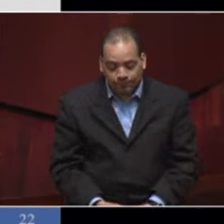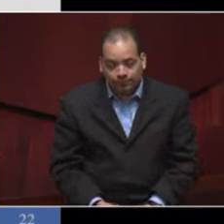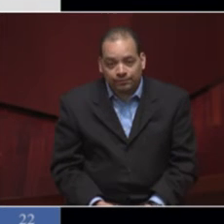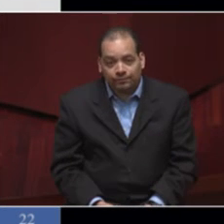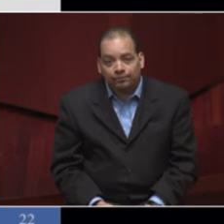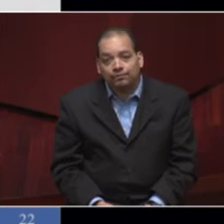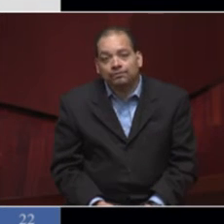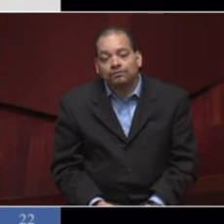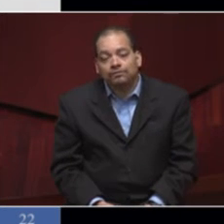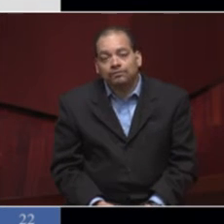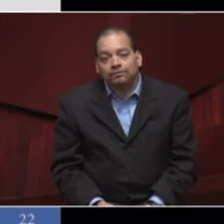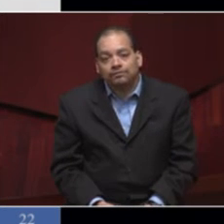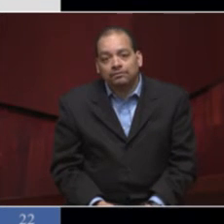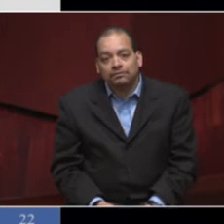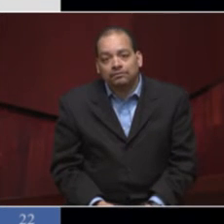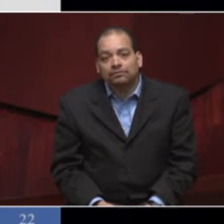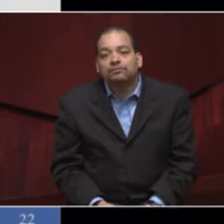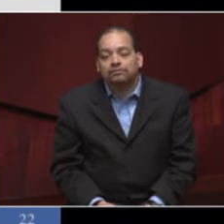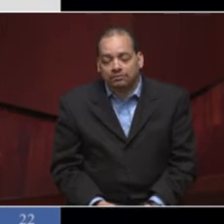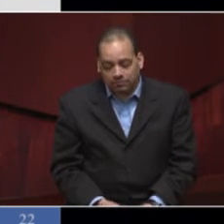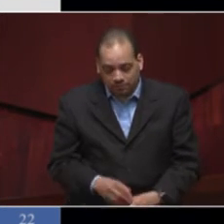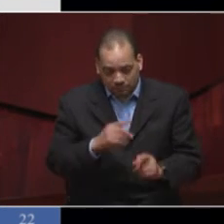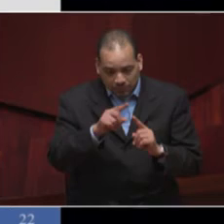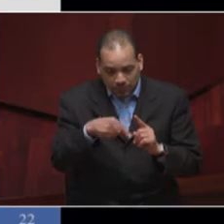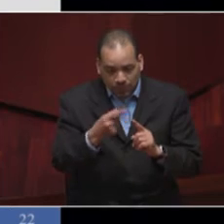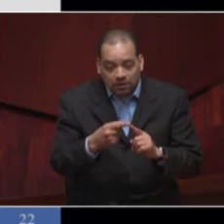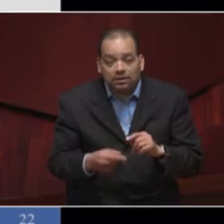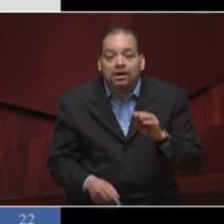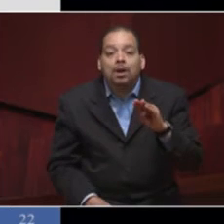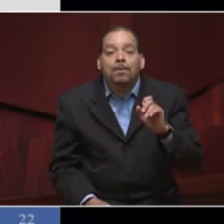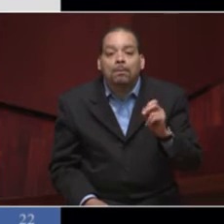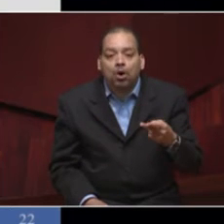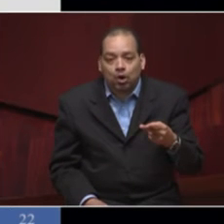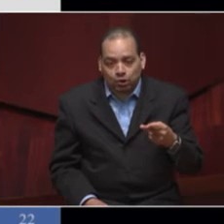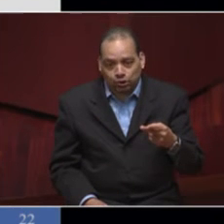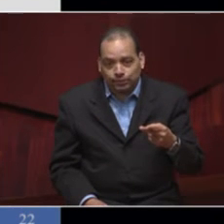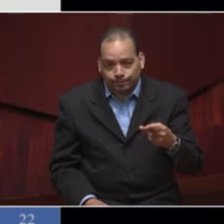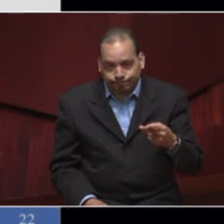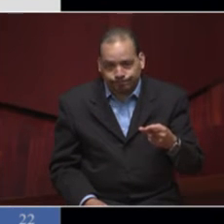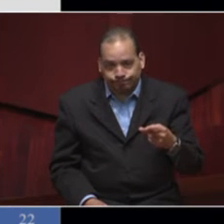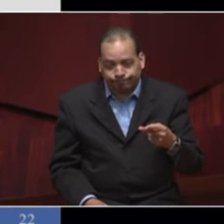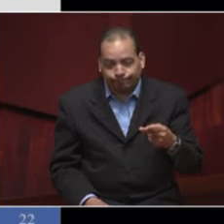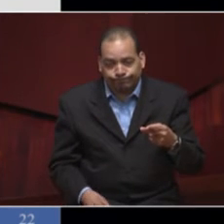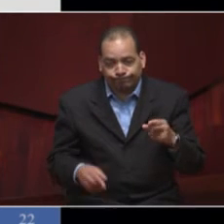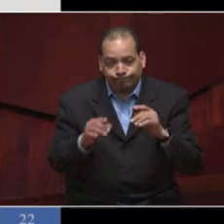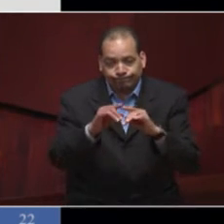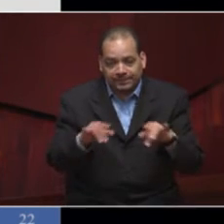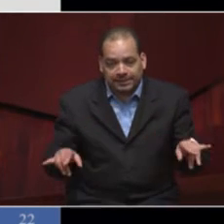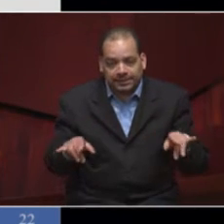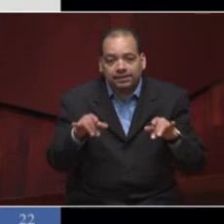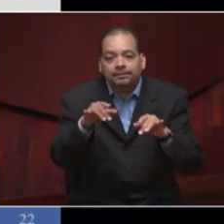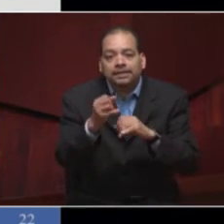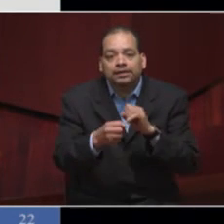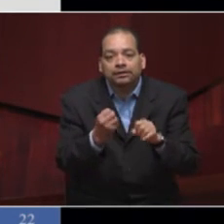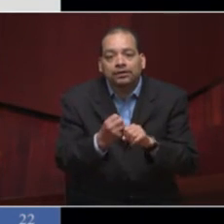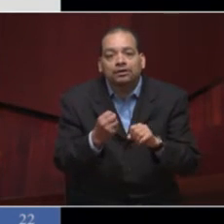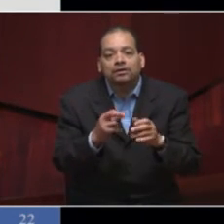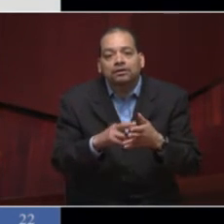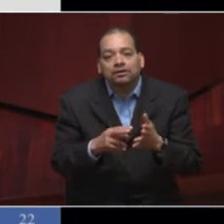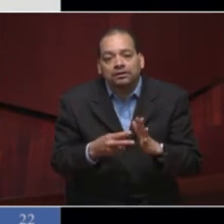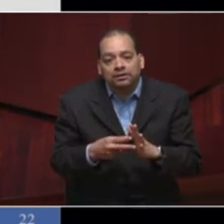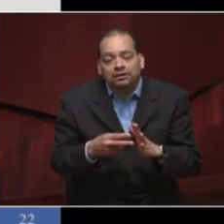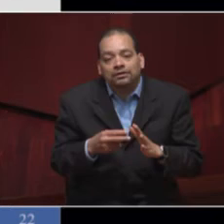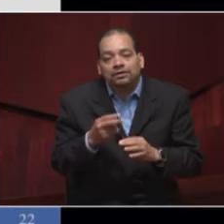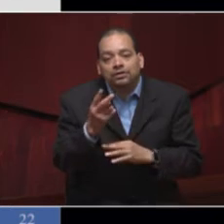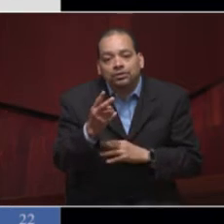is the end of March of that year. So in the case of 2015, the